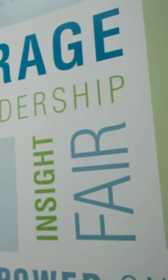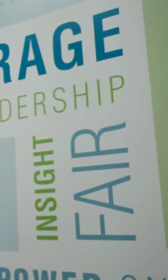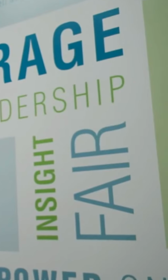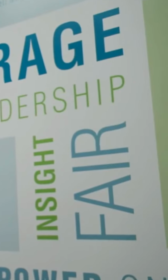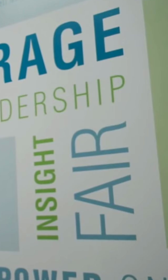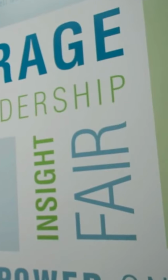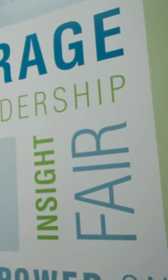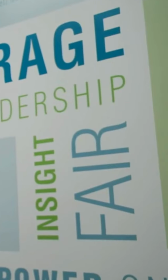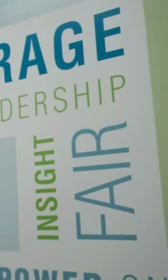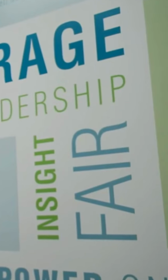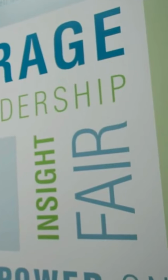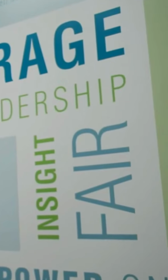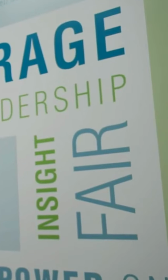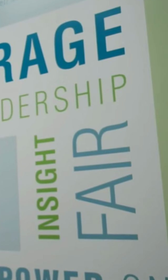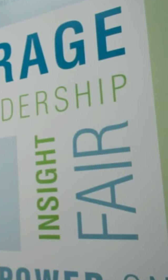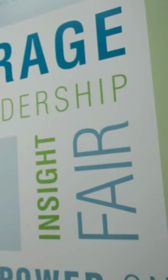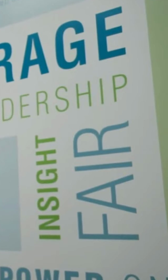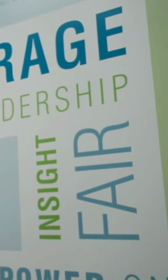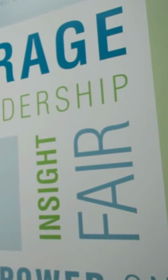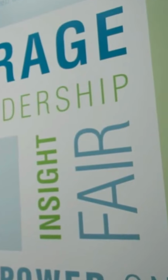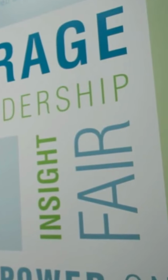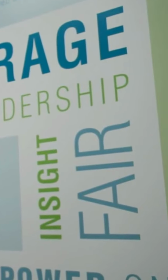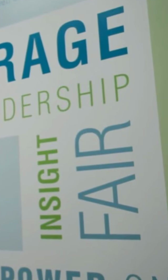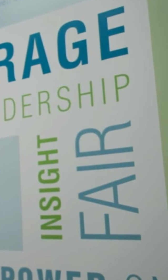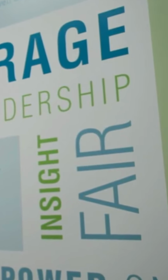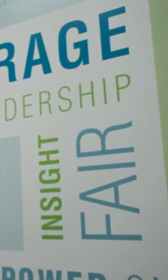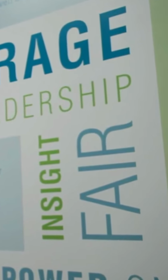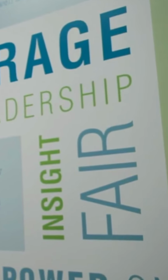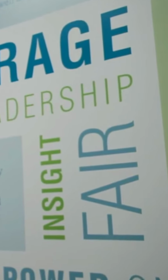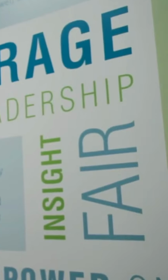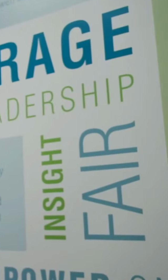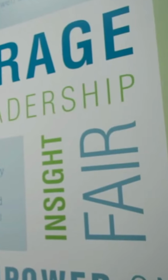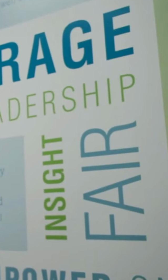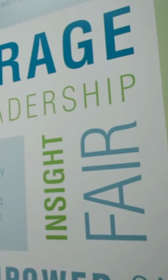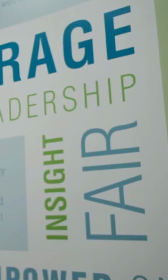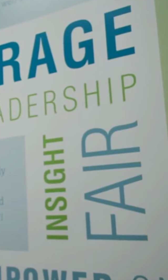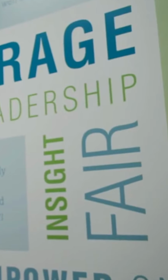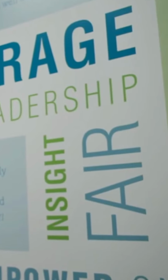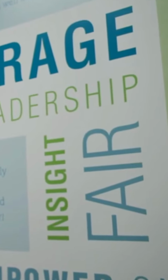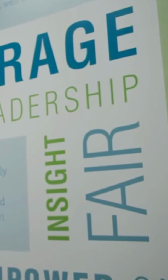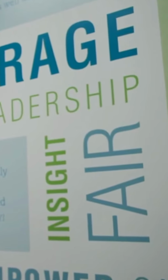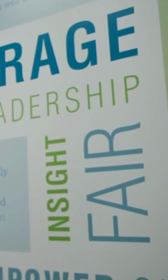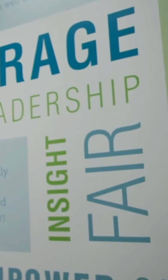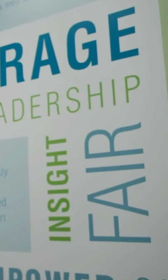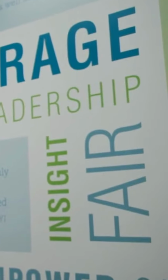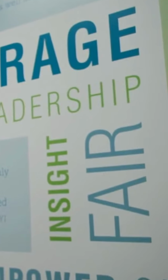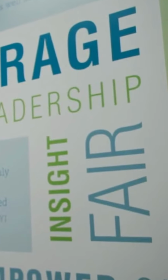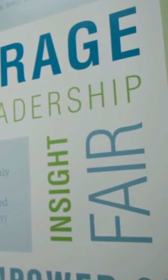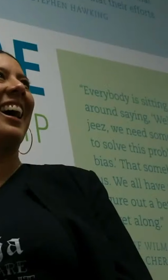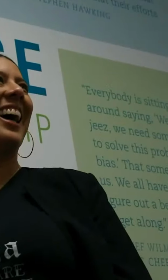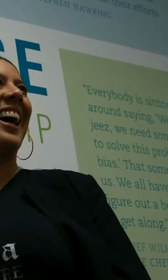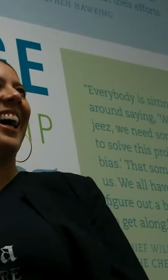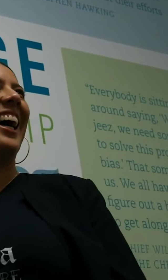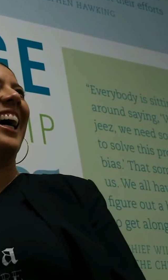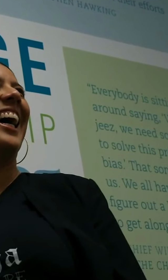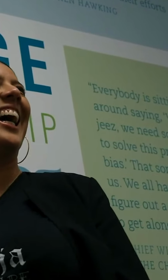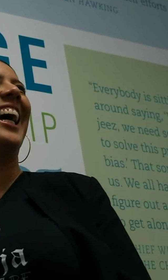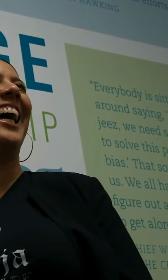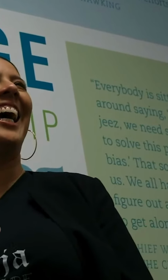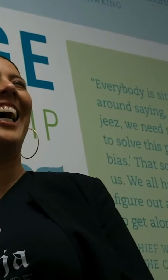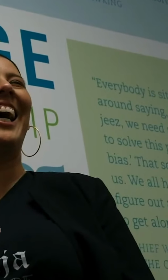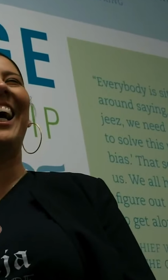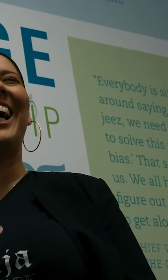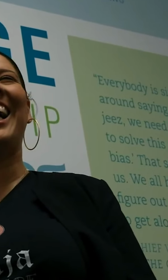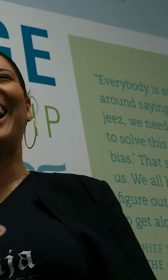of feeling like I'm supposed to apologize for the space I occupy rather than intoxicate people with my effort, my